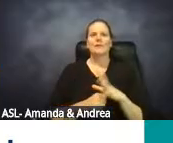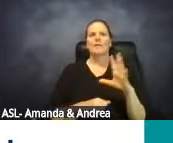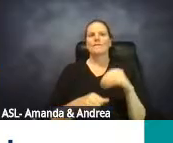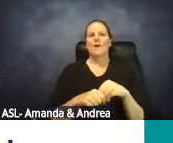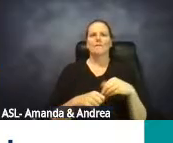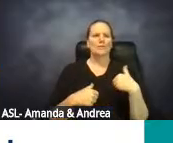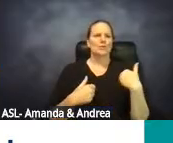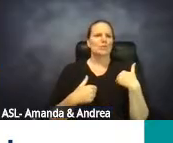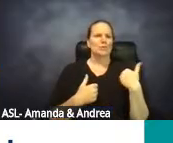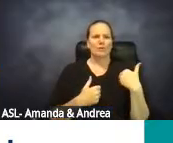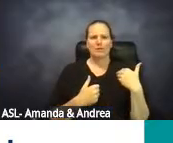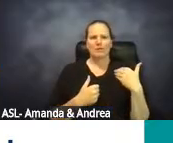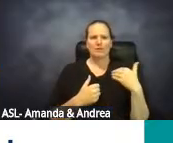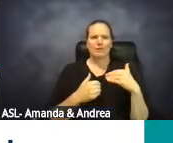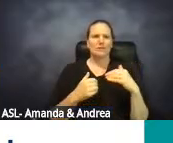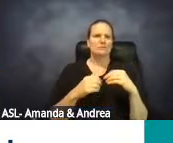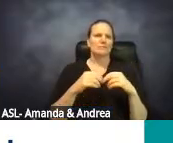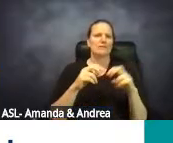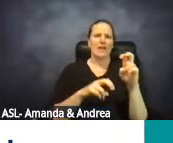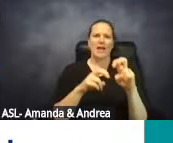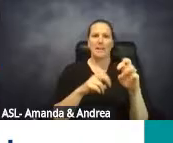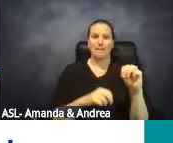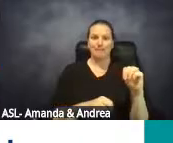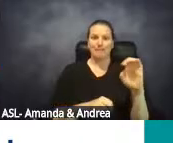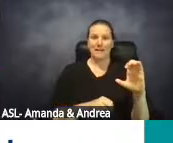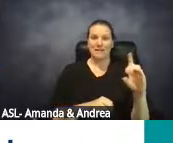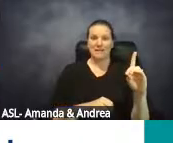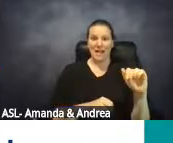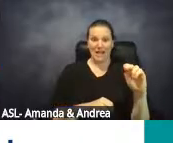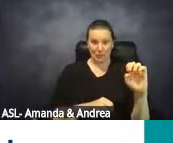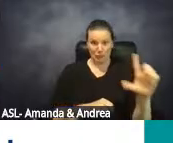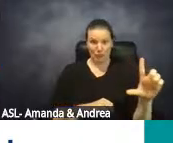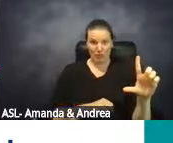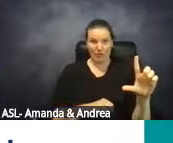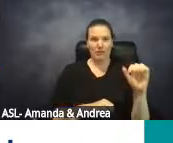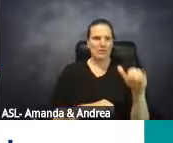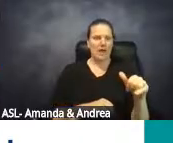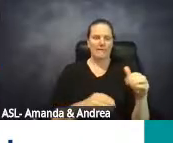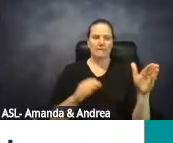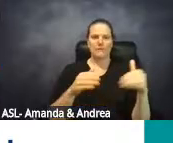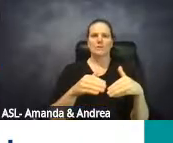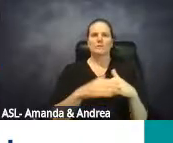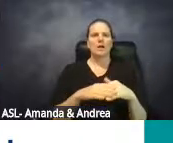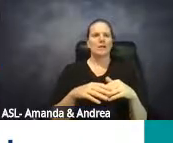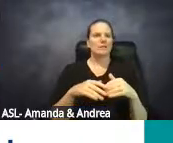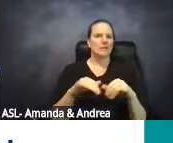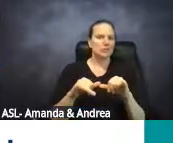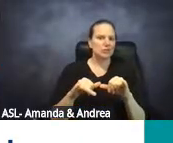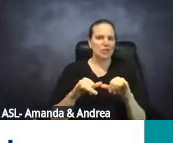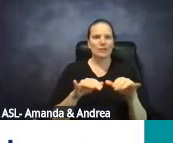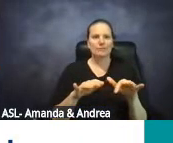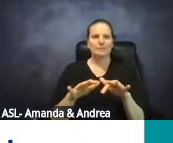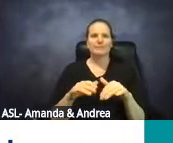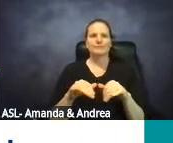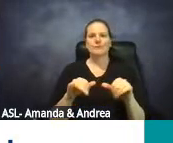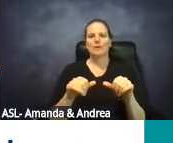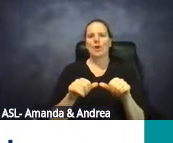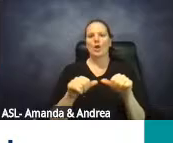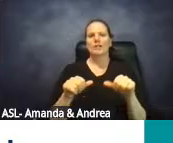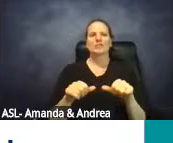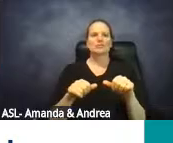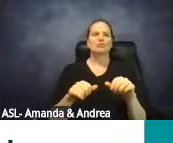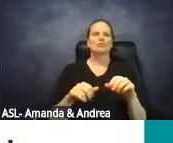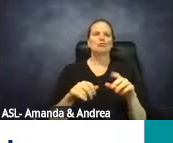Youth Infrastructure Fair at McDaniel, which was really focused on engineering, architecture,